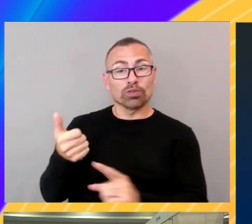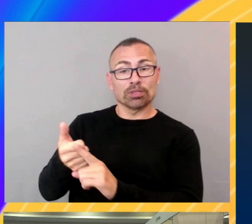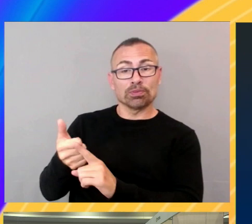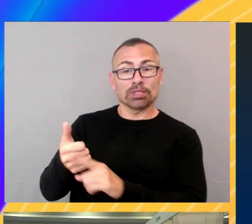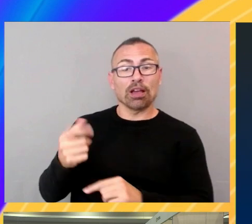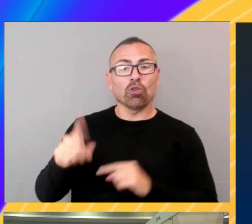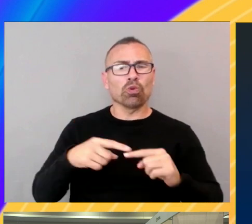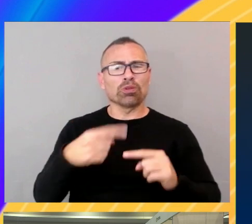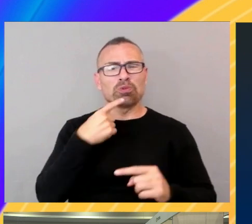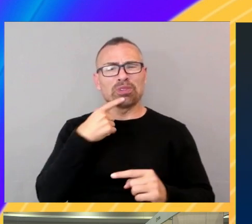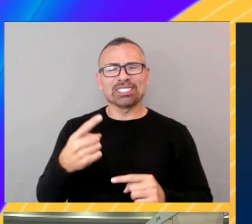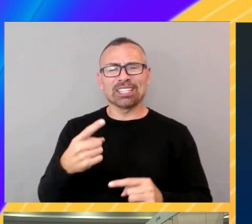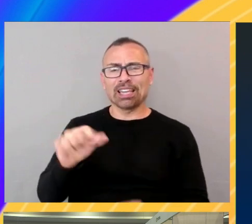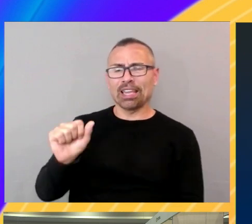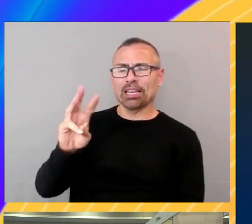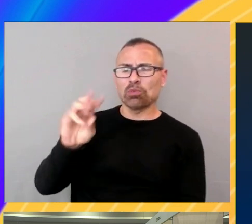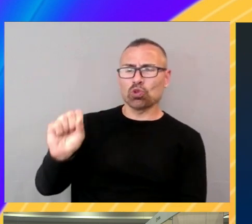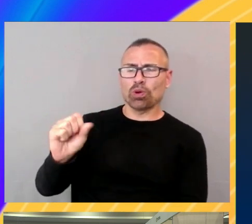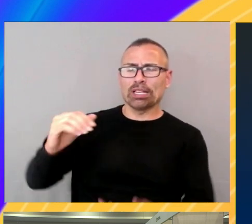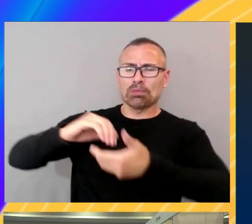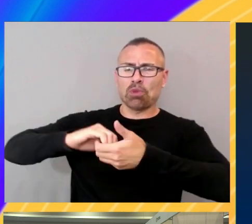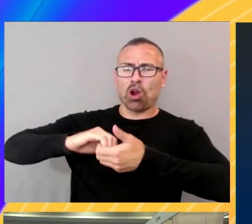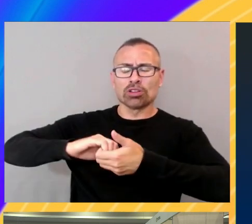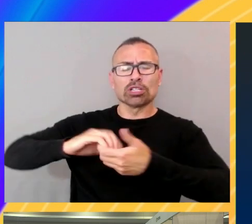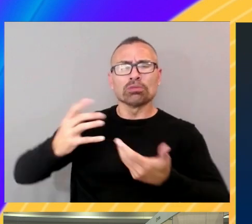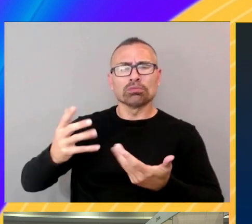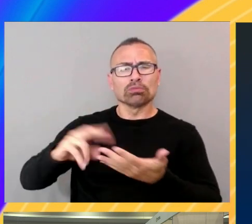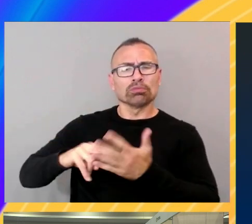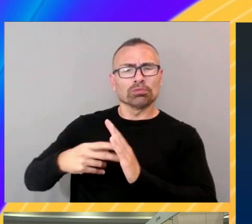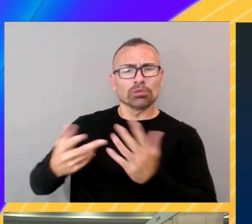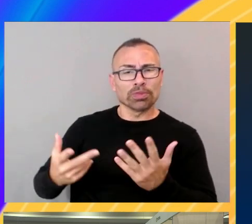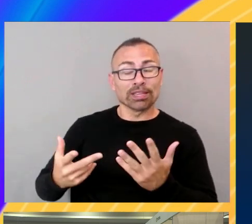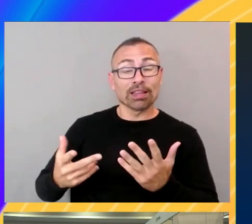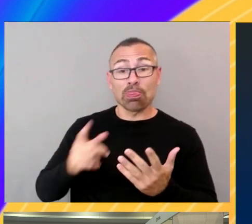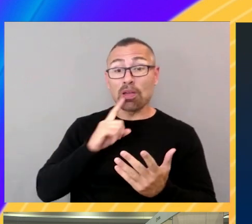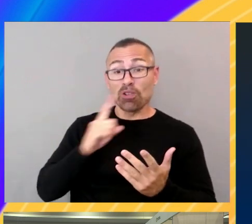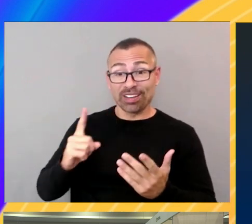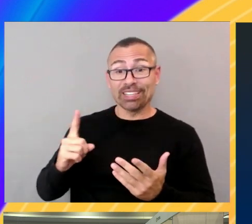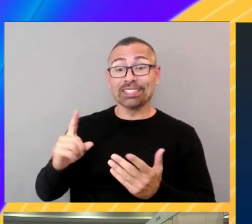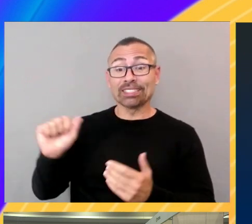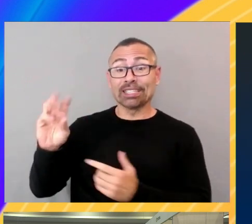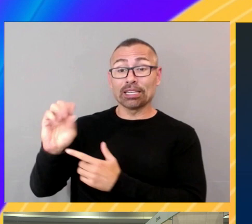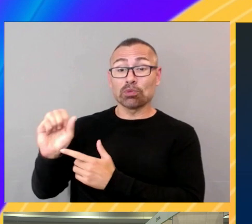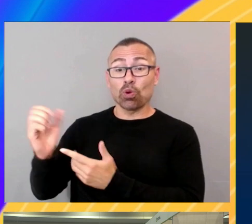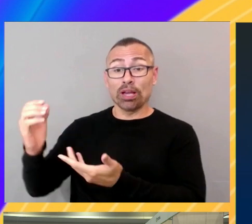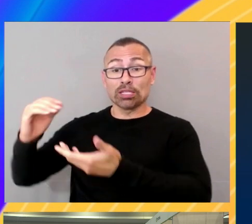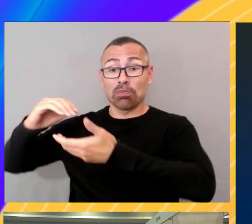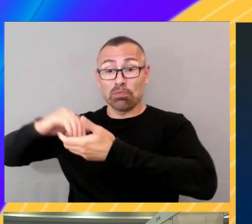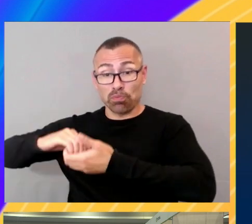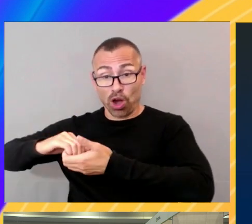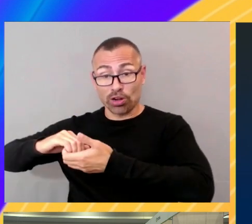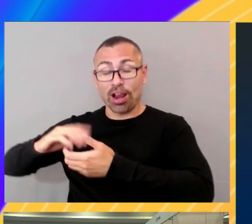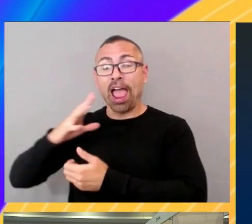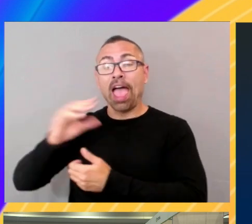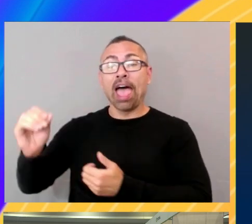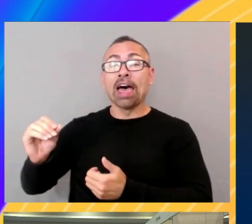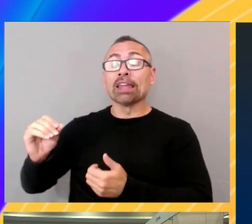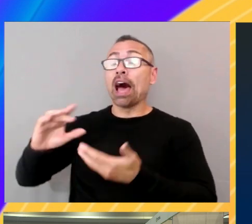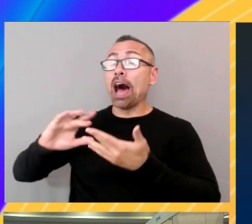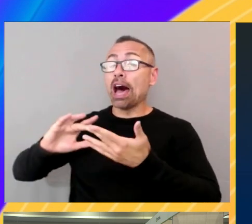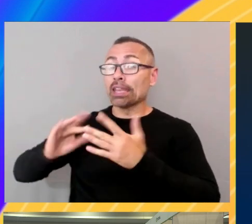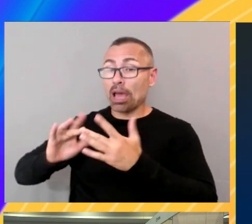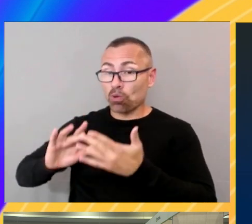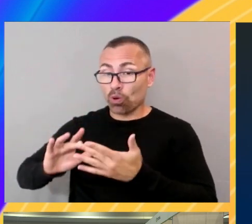partnership, there is this construct of an AWS partner and the AWS Partner Network, or APN. While both of those are